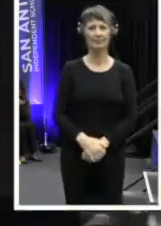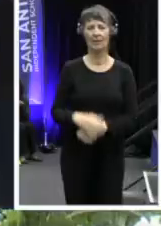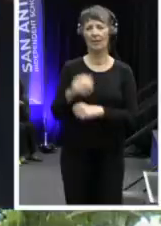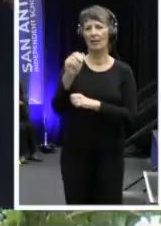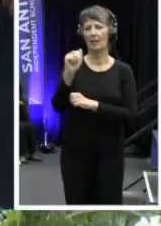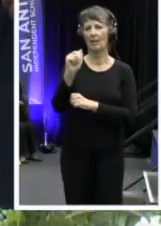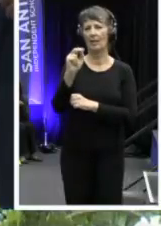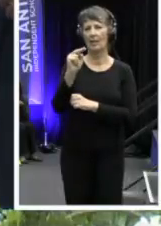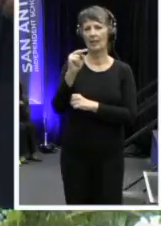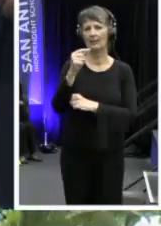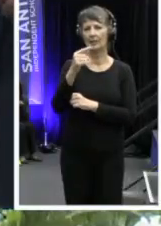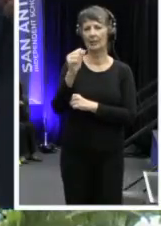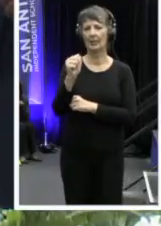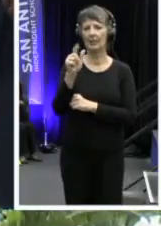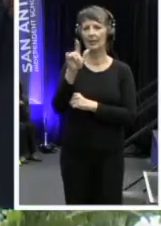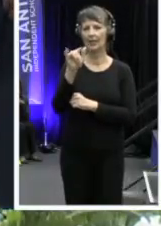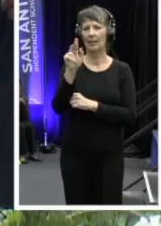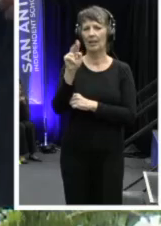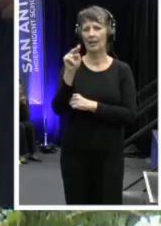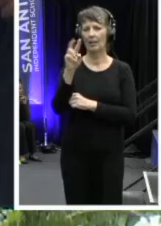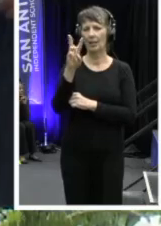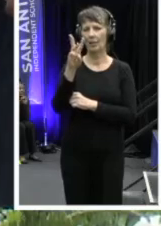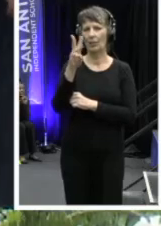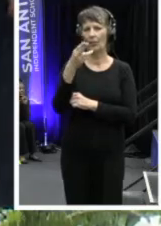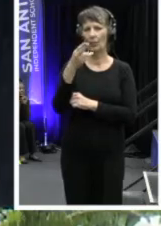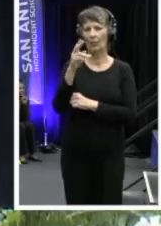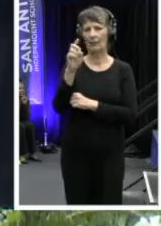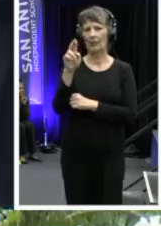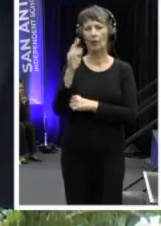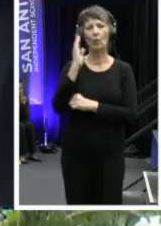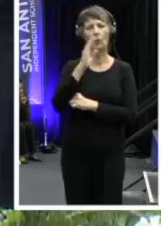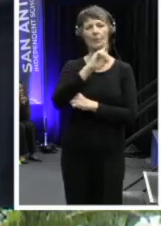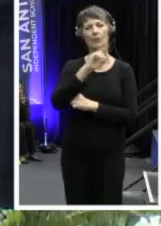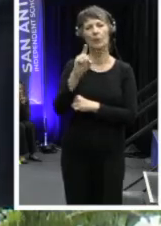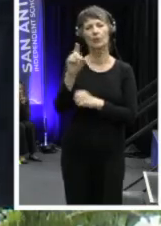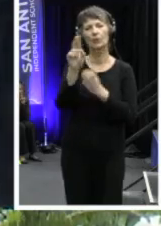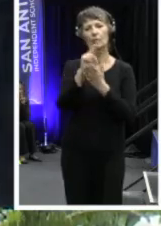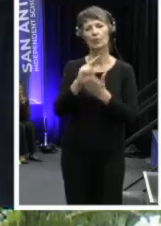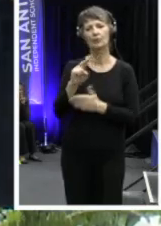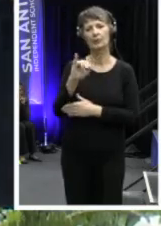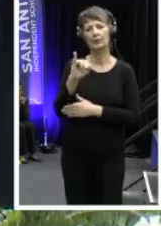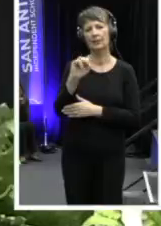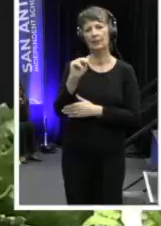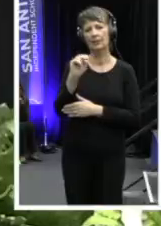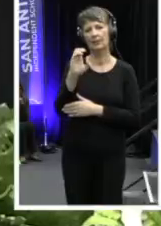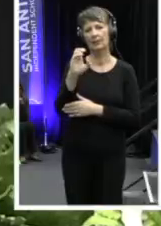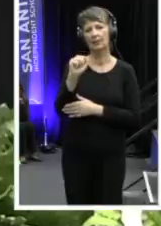Angela Lynn Wheeler will be attending the University of the Incarnate Word.